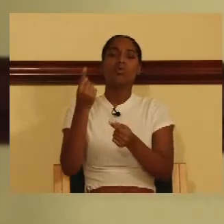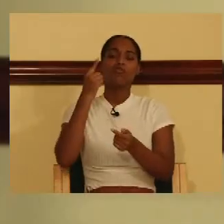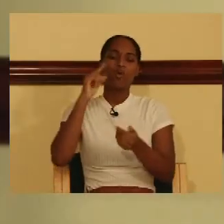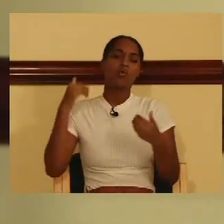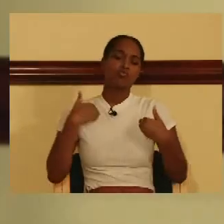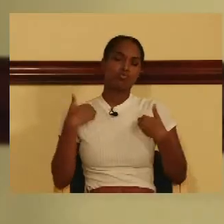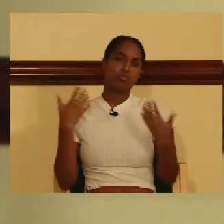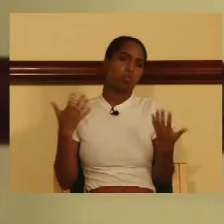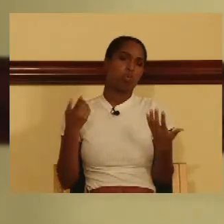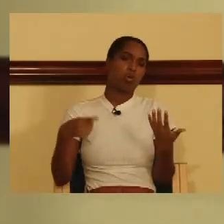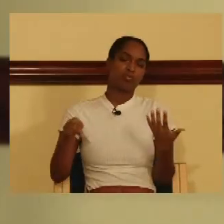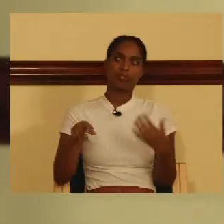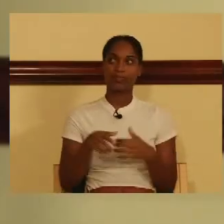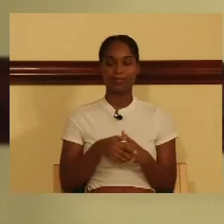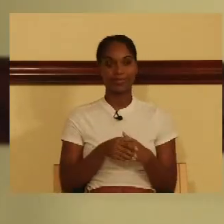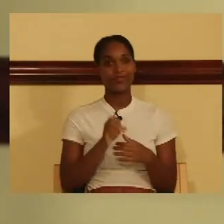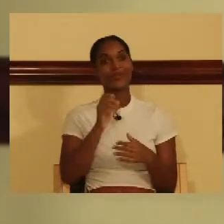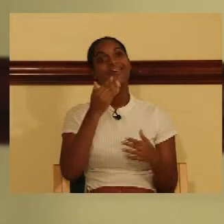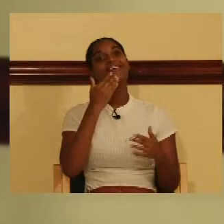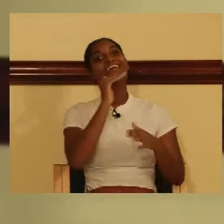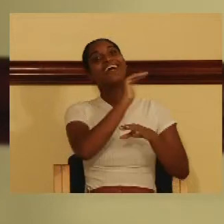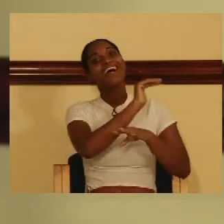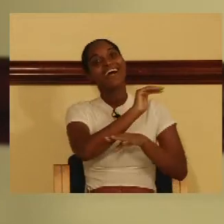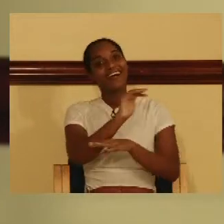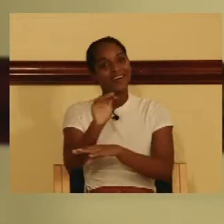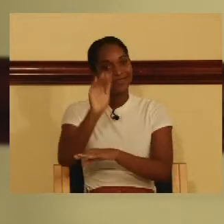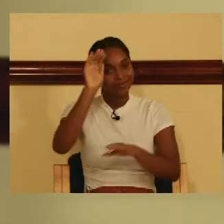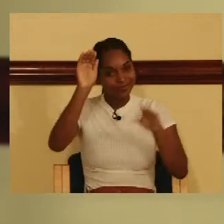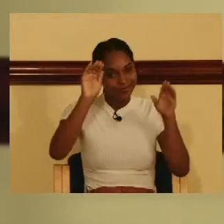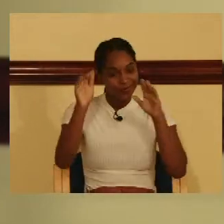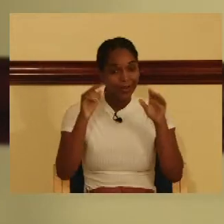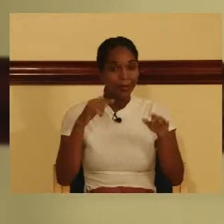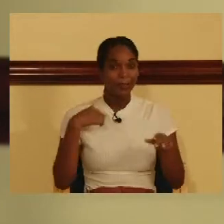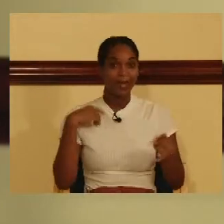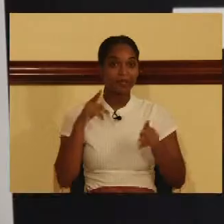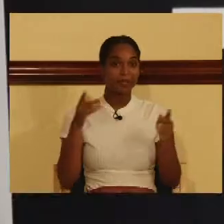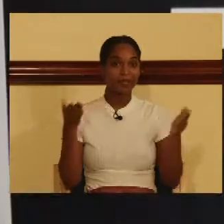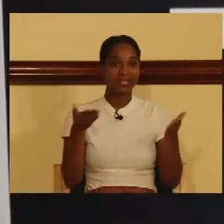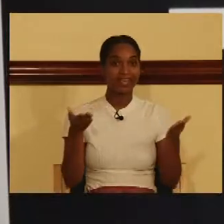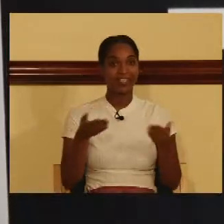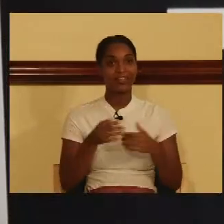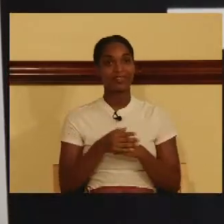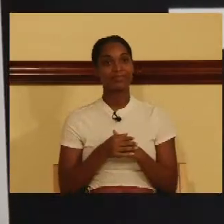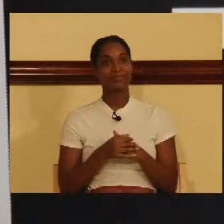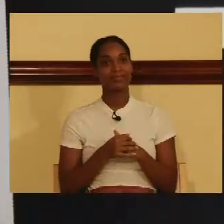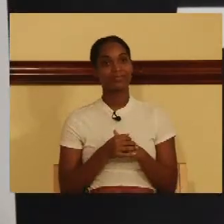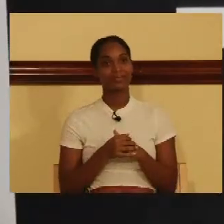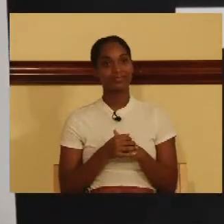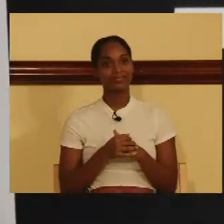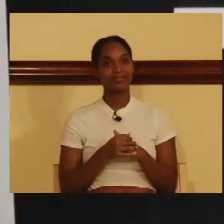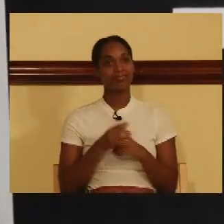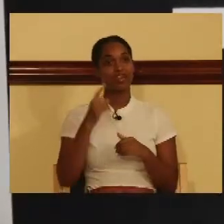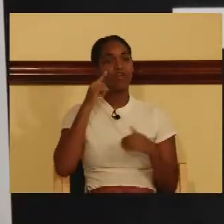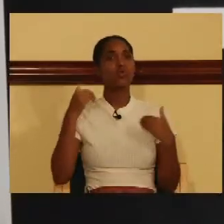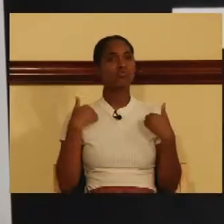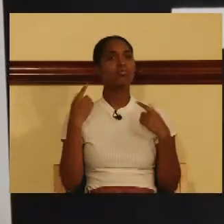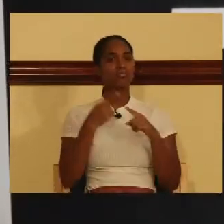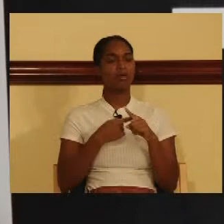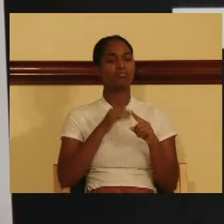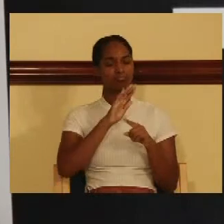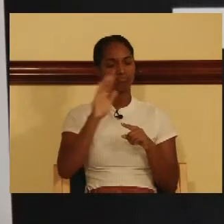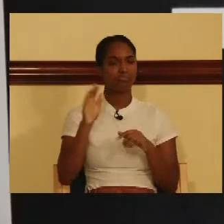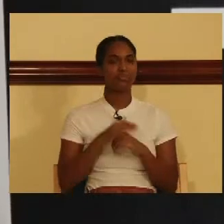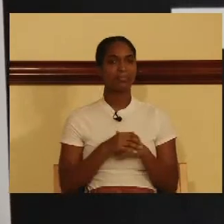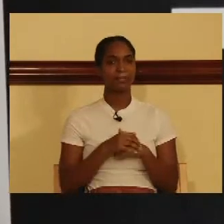particularly. Okay, good afternoon to my audience and your audience for Youth Month.